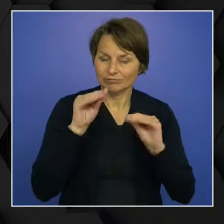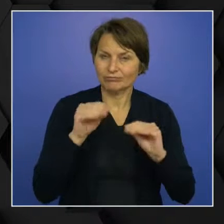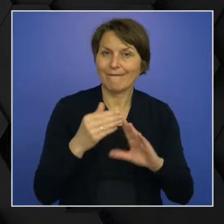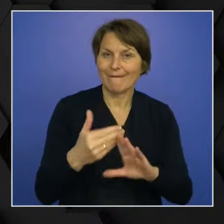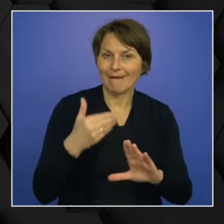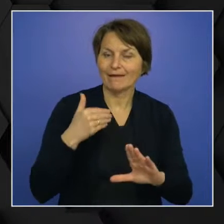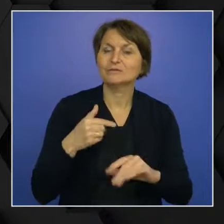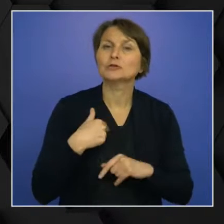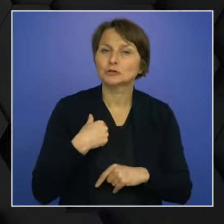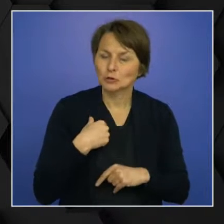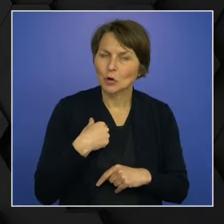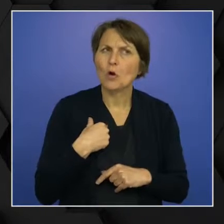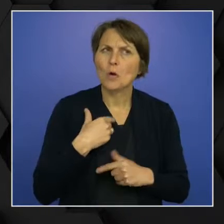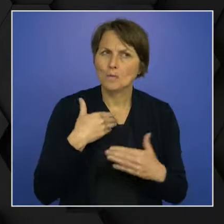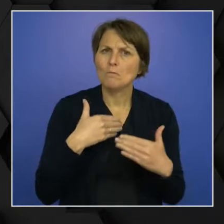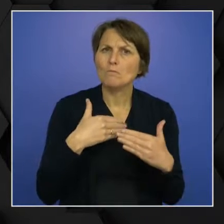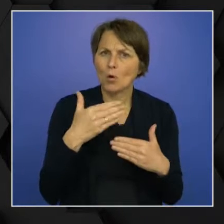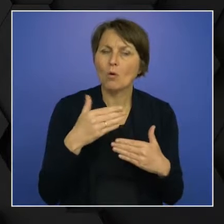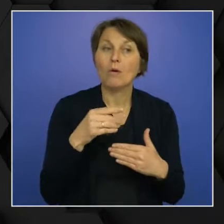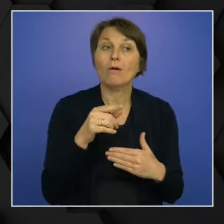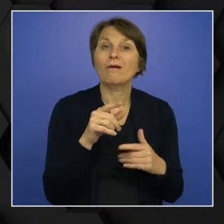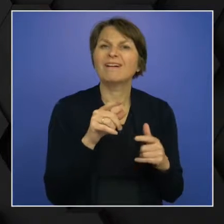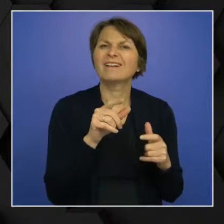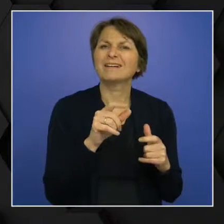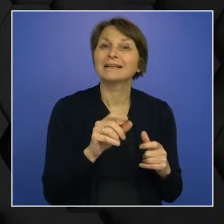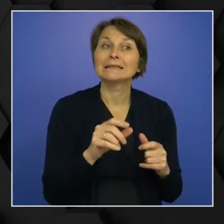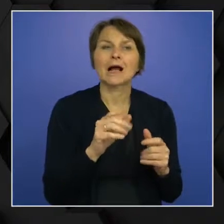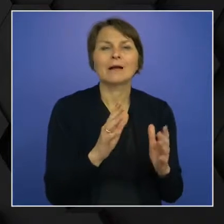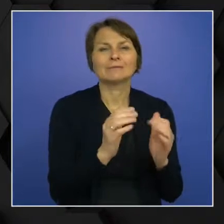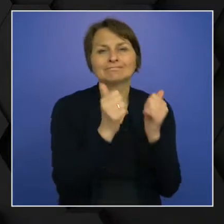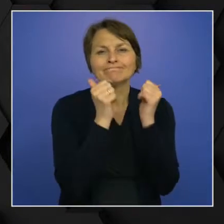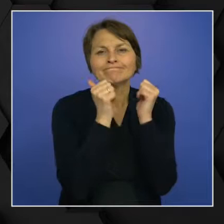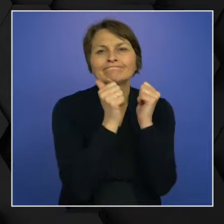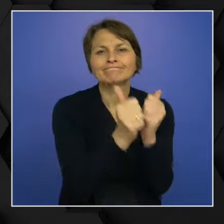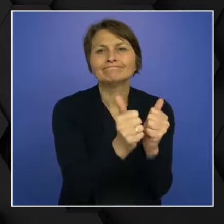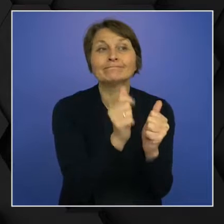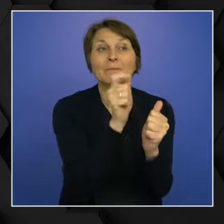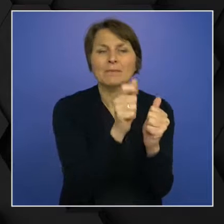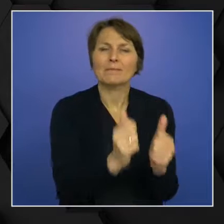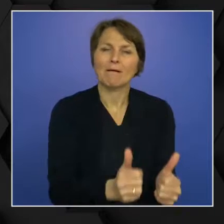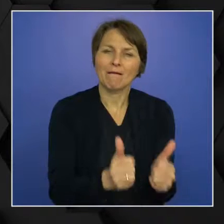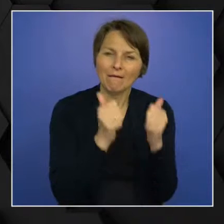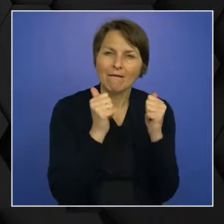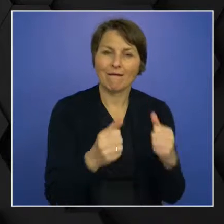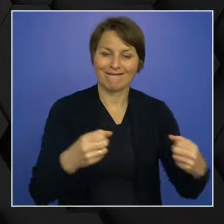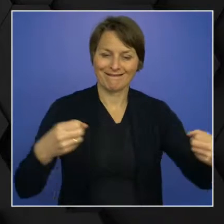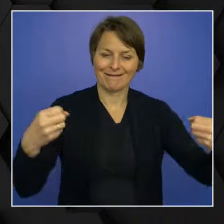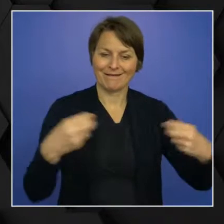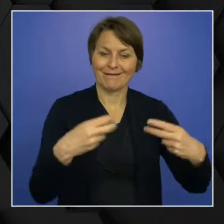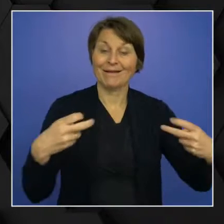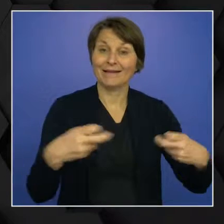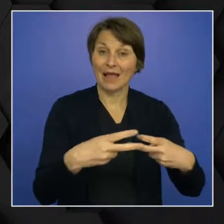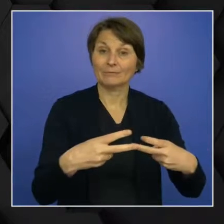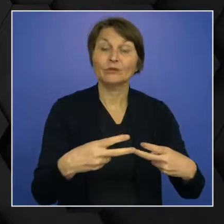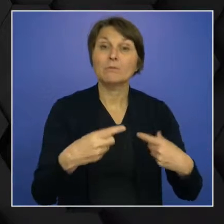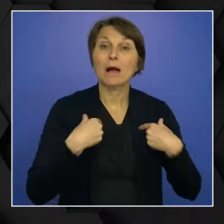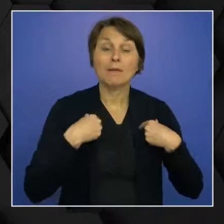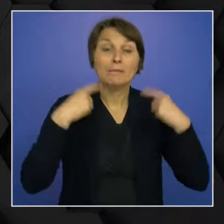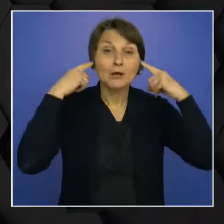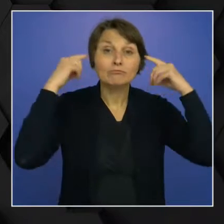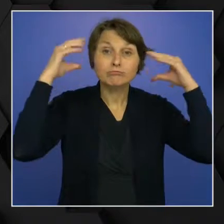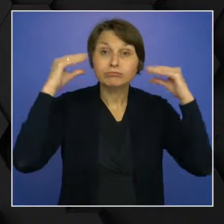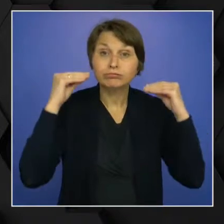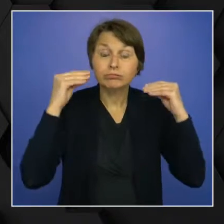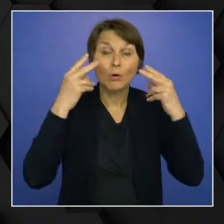to gravitate towards people who have done proper captioning on videos, but I don't have hearing or vision